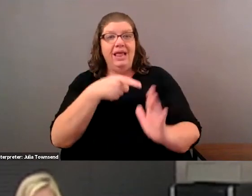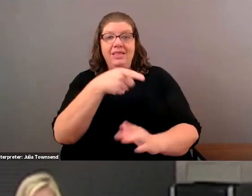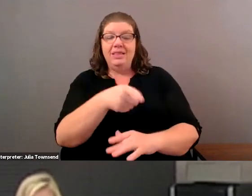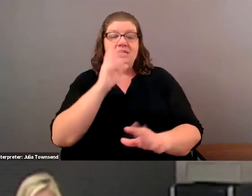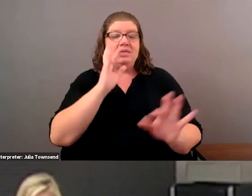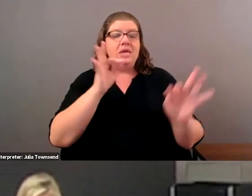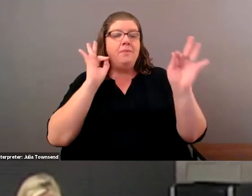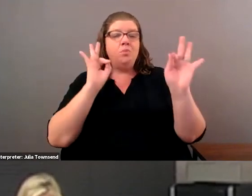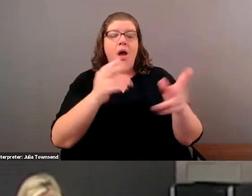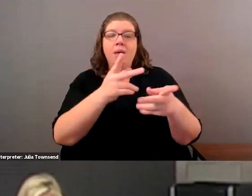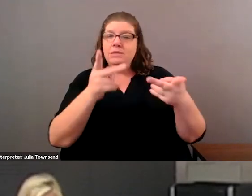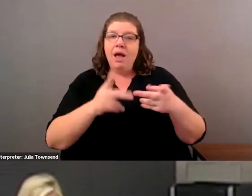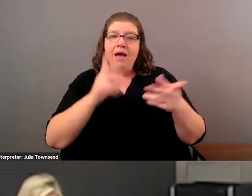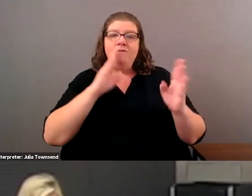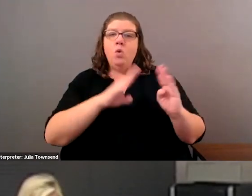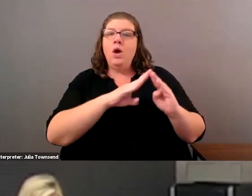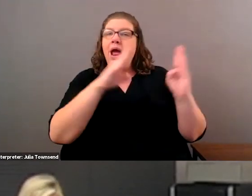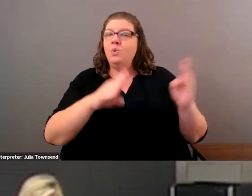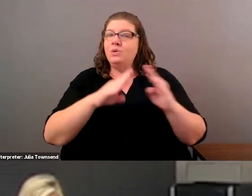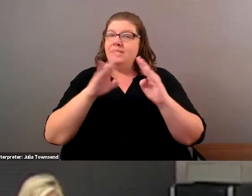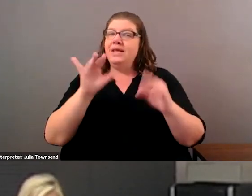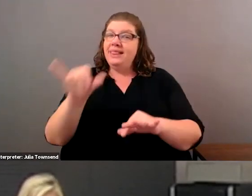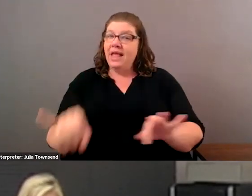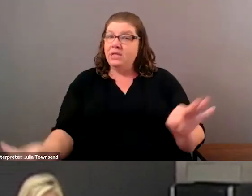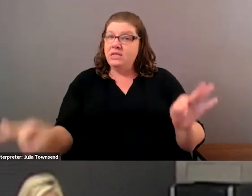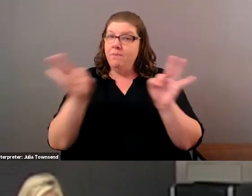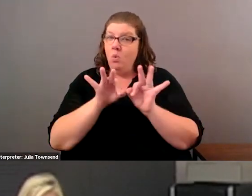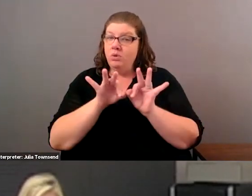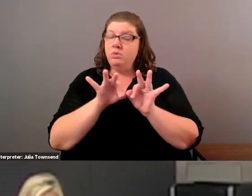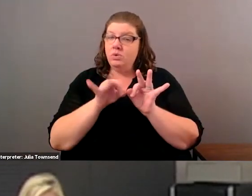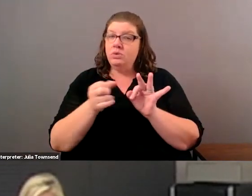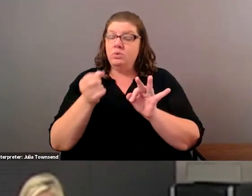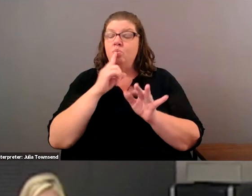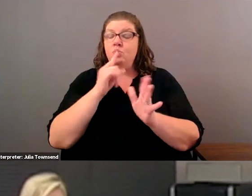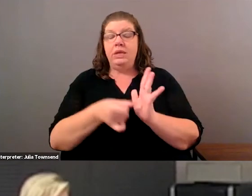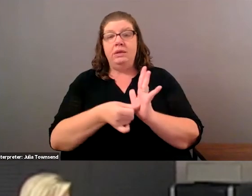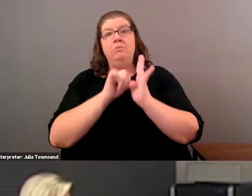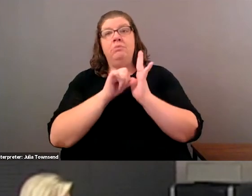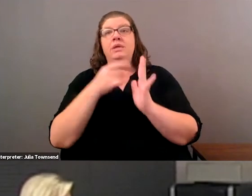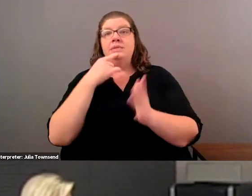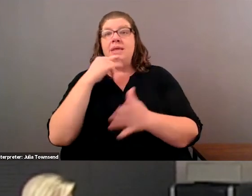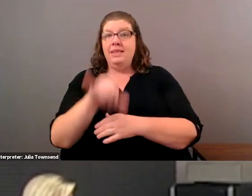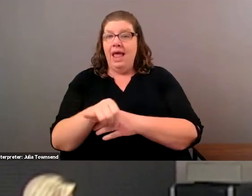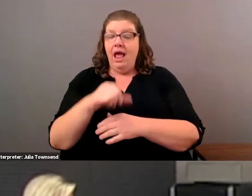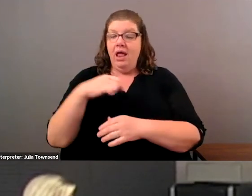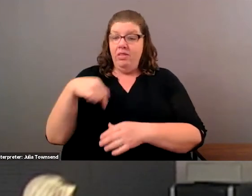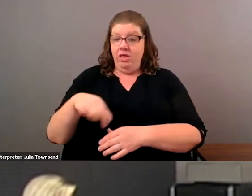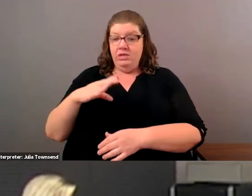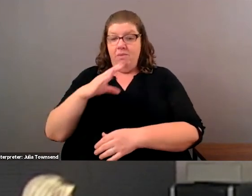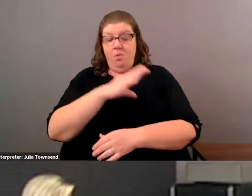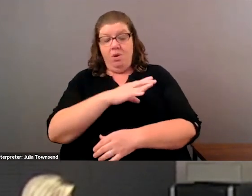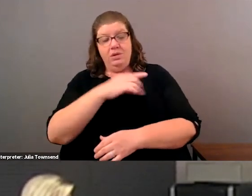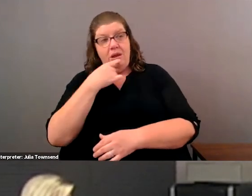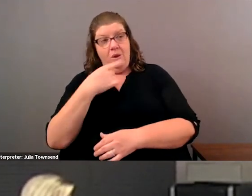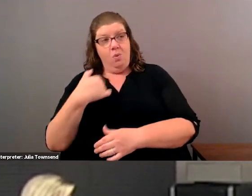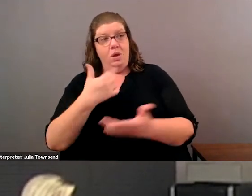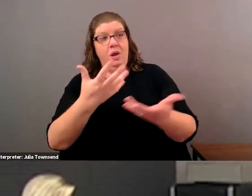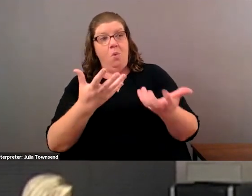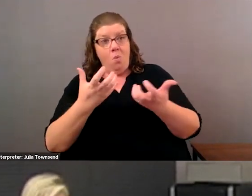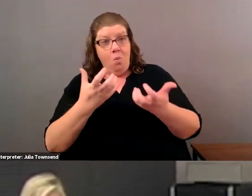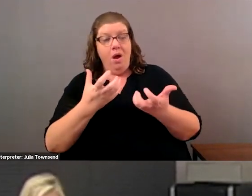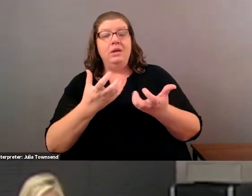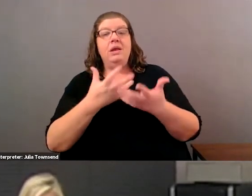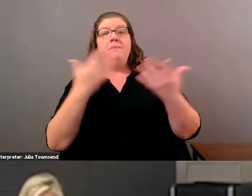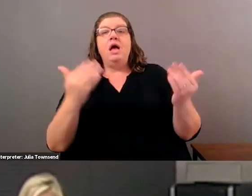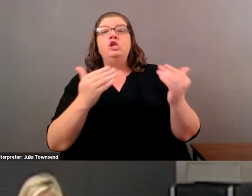spot for housing. I think that's really important to state. This board has indicated that we want it to be as much